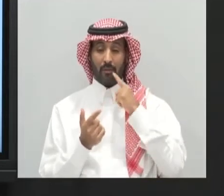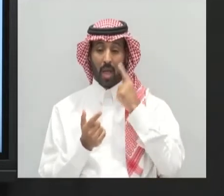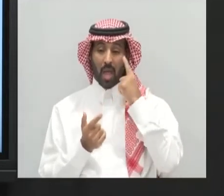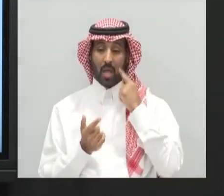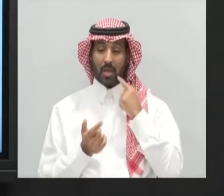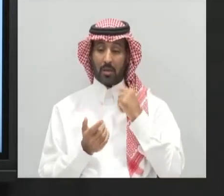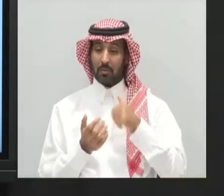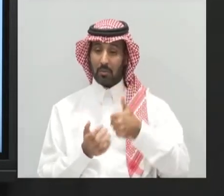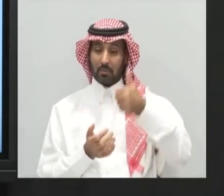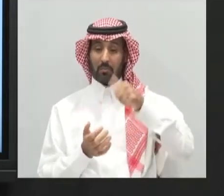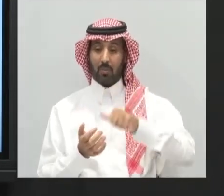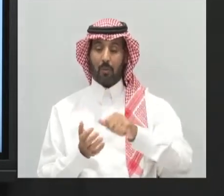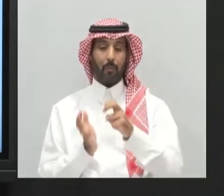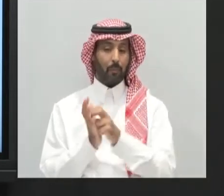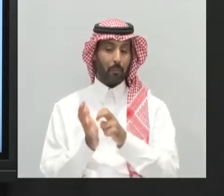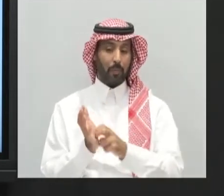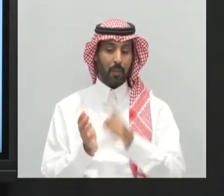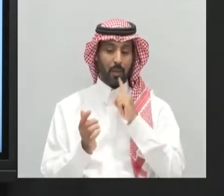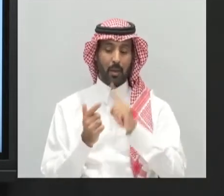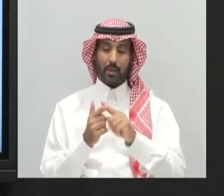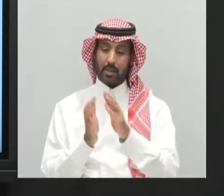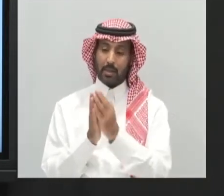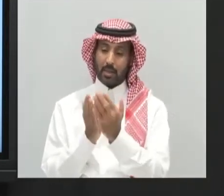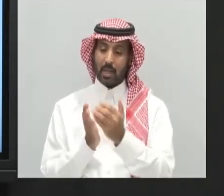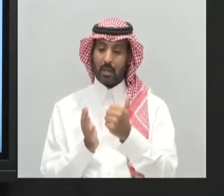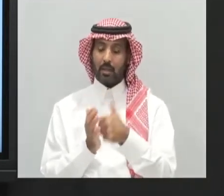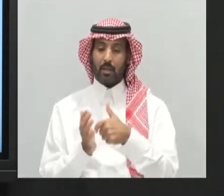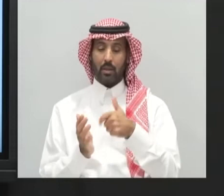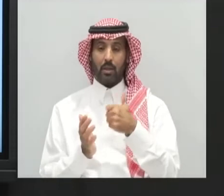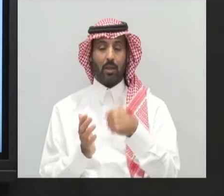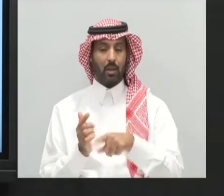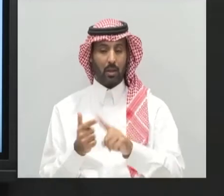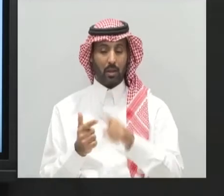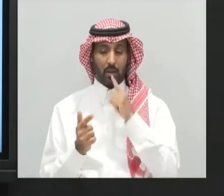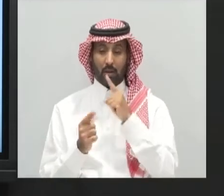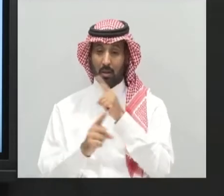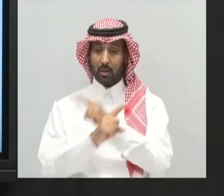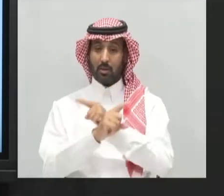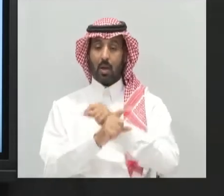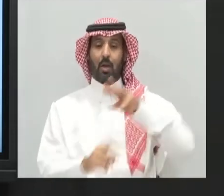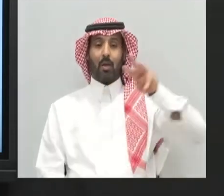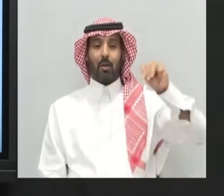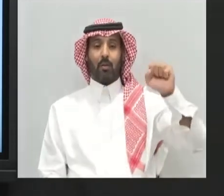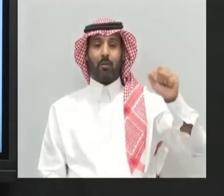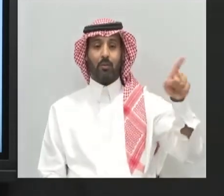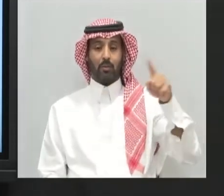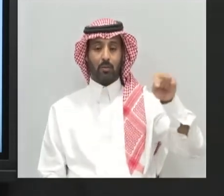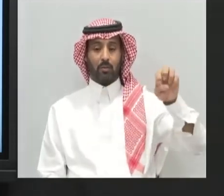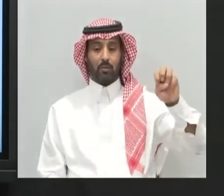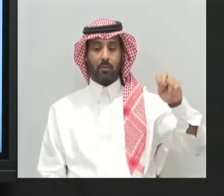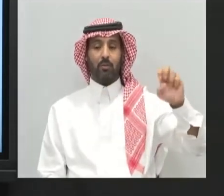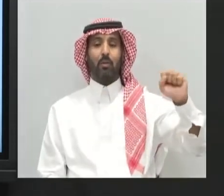Downs, Grammar, on page 60. So this lesson will be presented by me, teacher Mazen